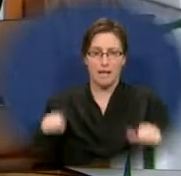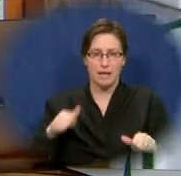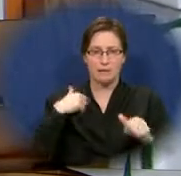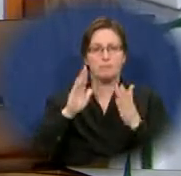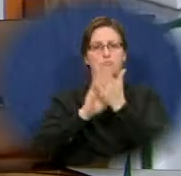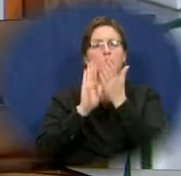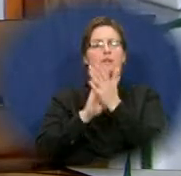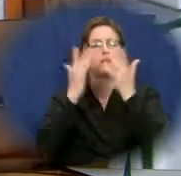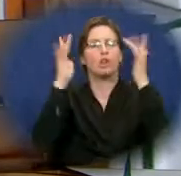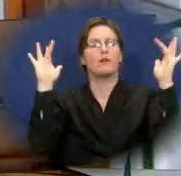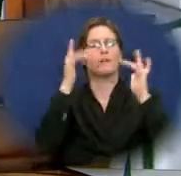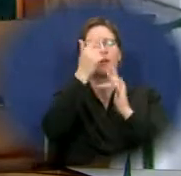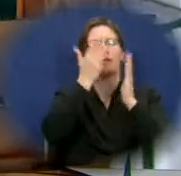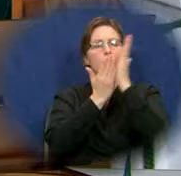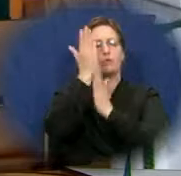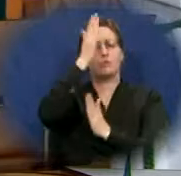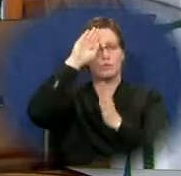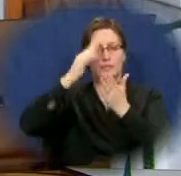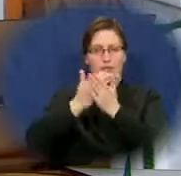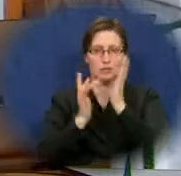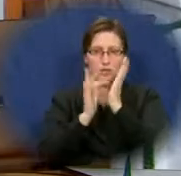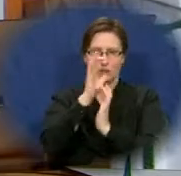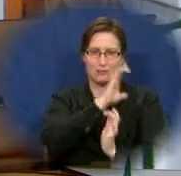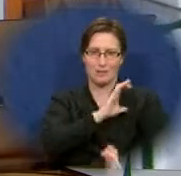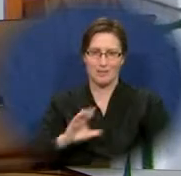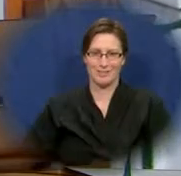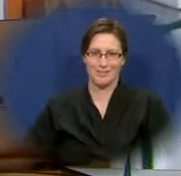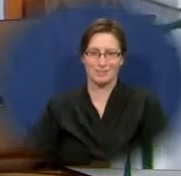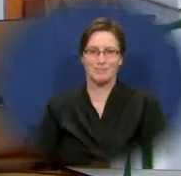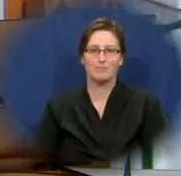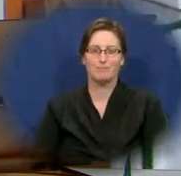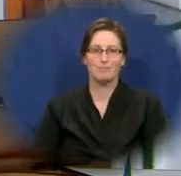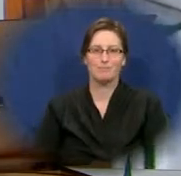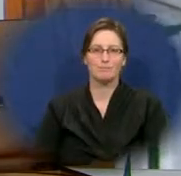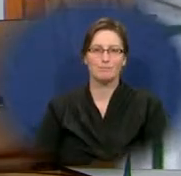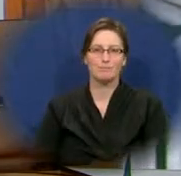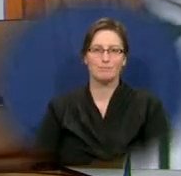and glorify you through your Son, Jesus Christ.